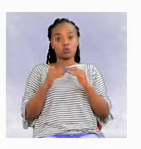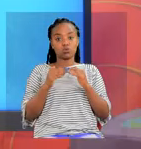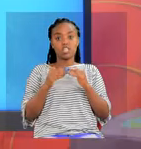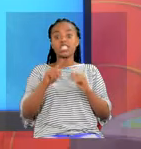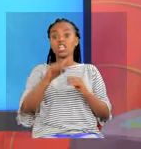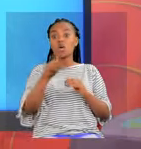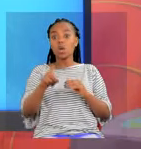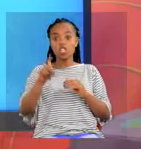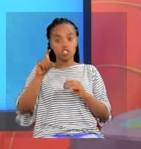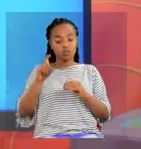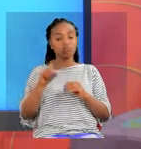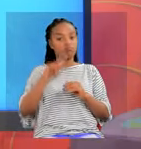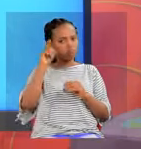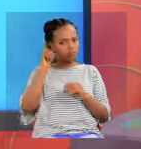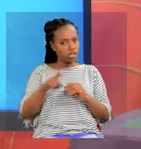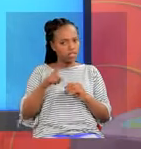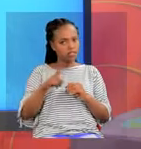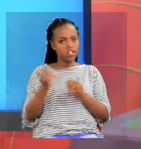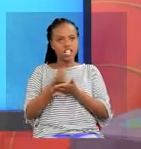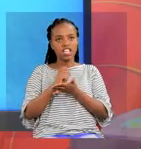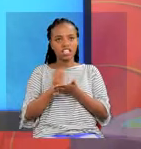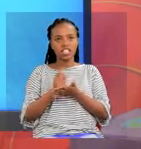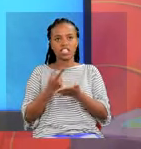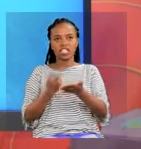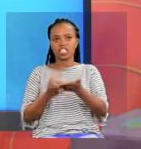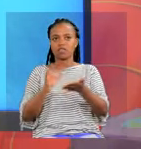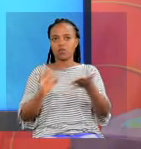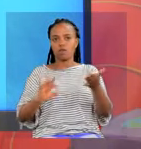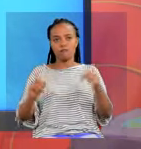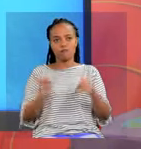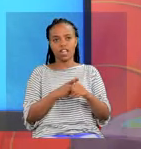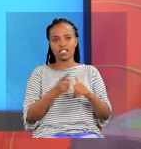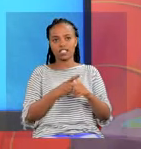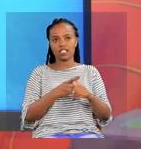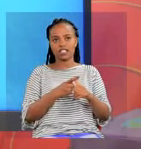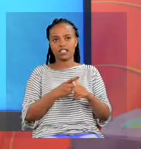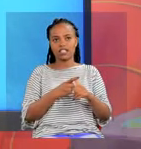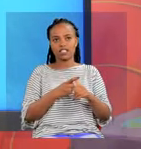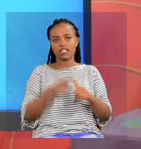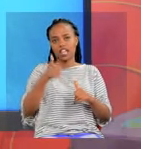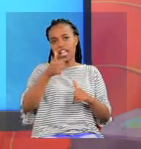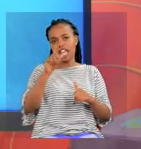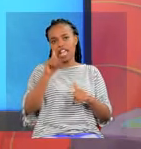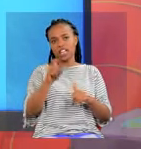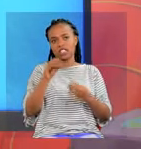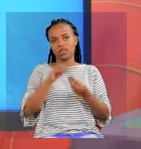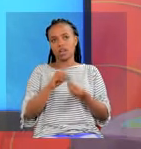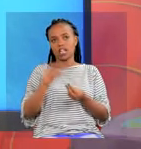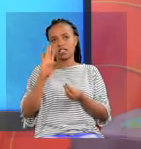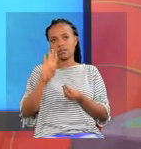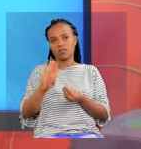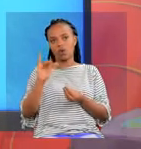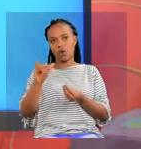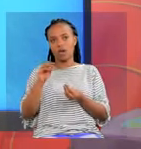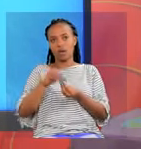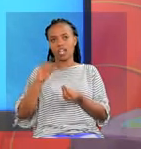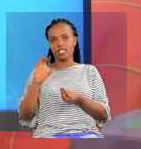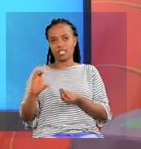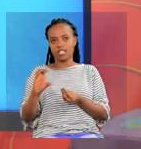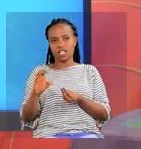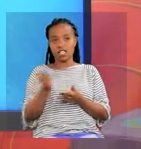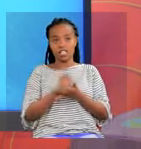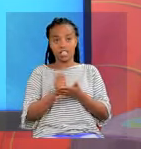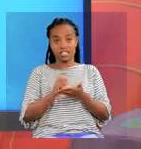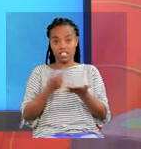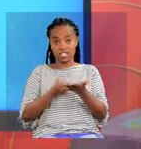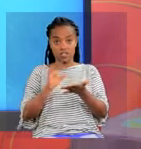must be written in this form. First ax plus by plus c. It's written in this